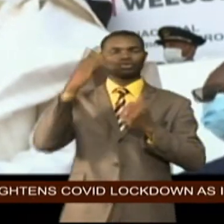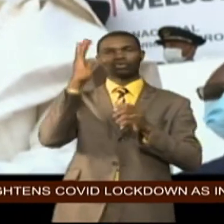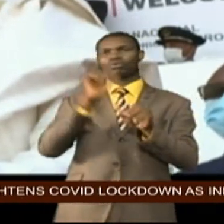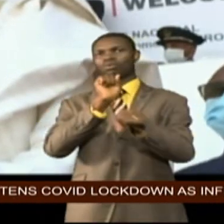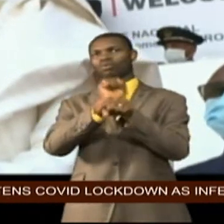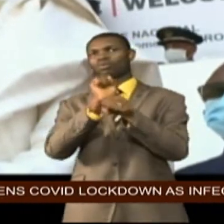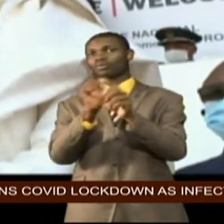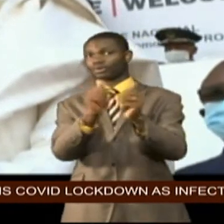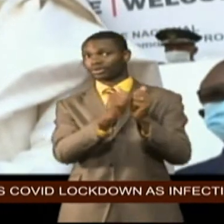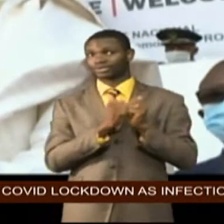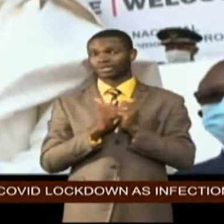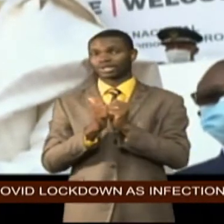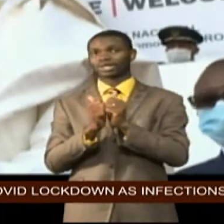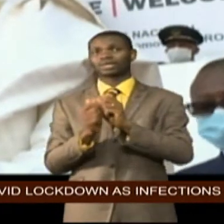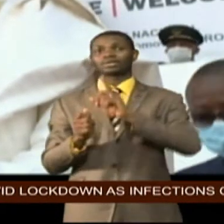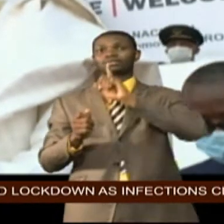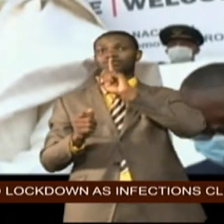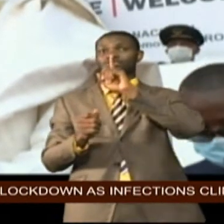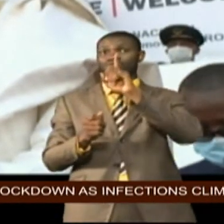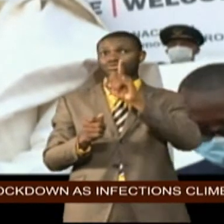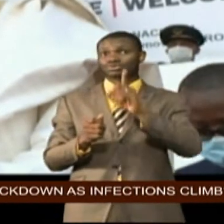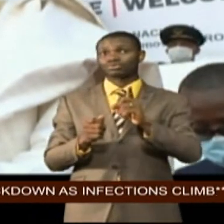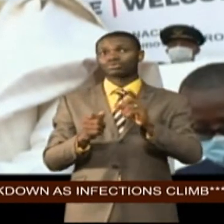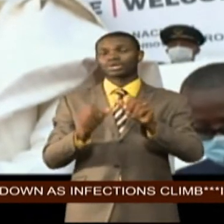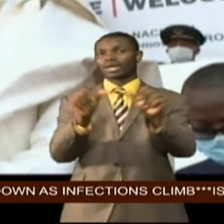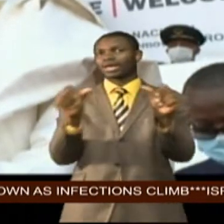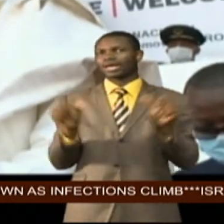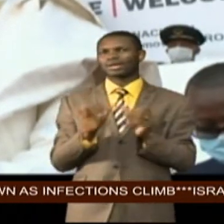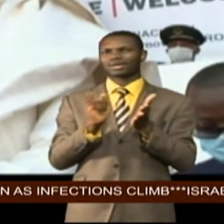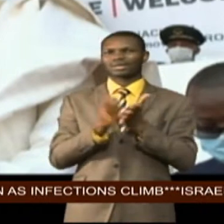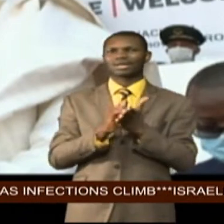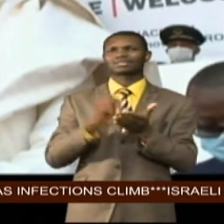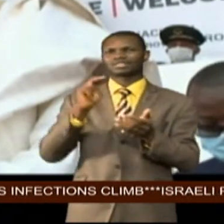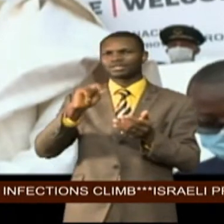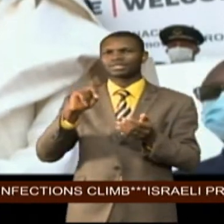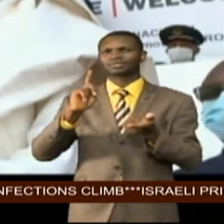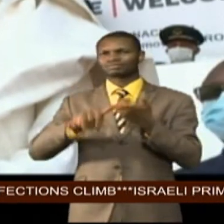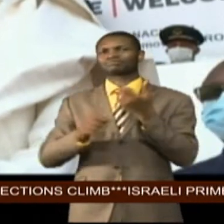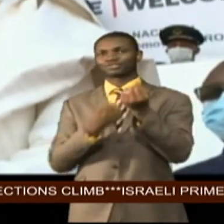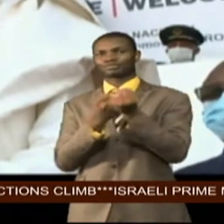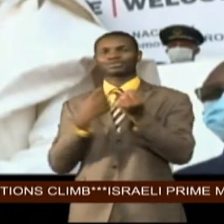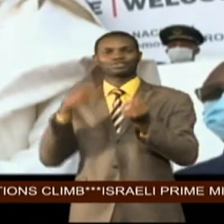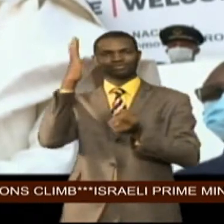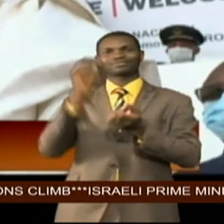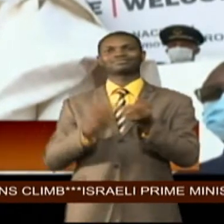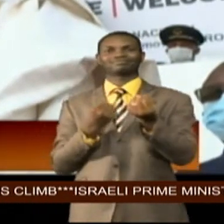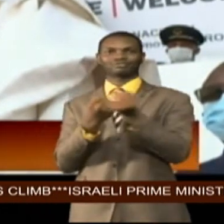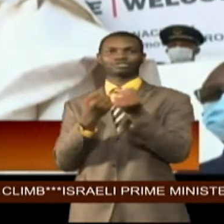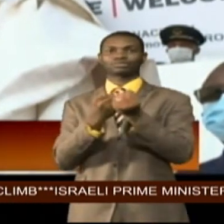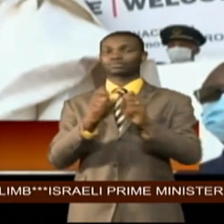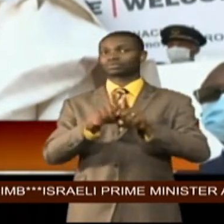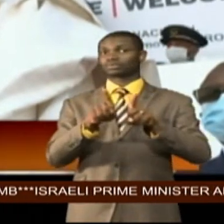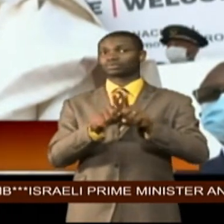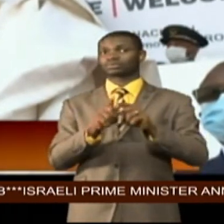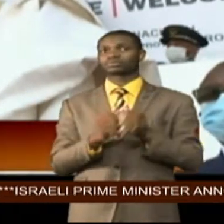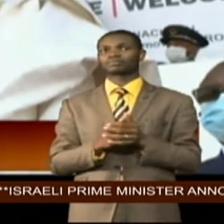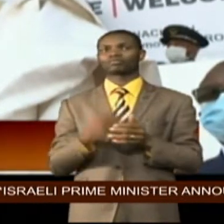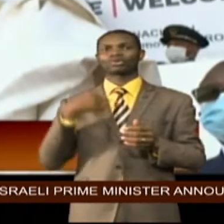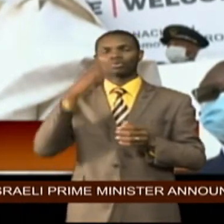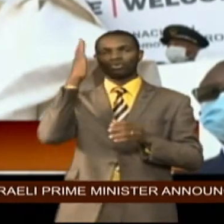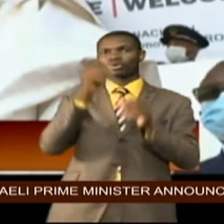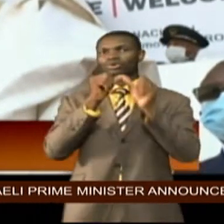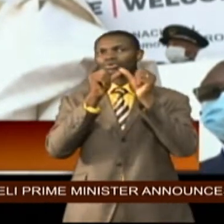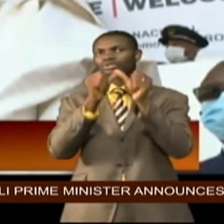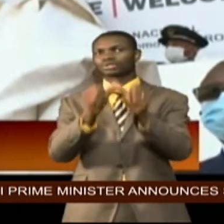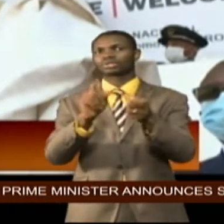a good host to Nigerians resident here in your country. Colonial boundaries will never break